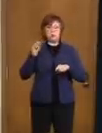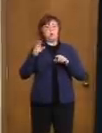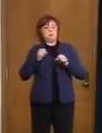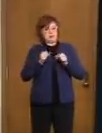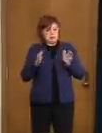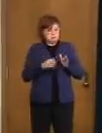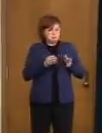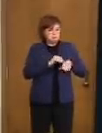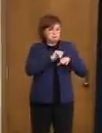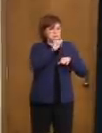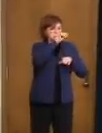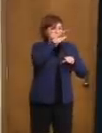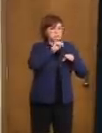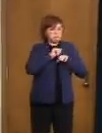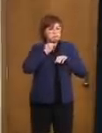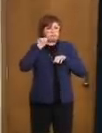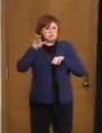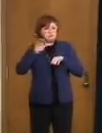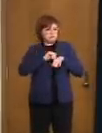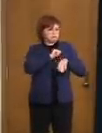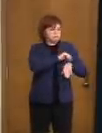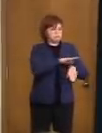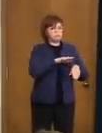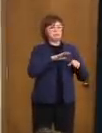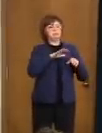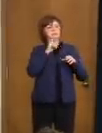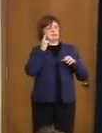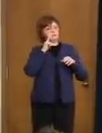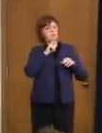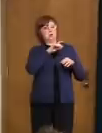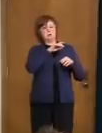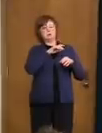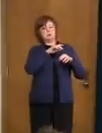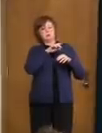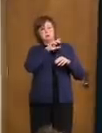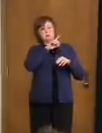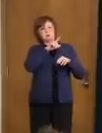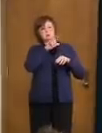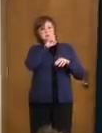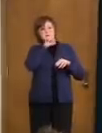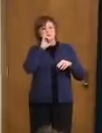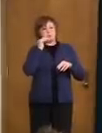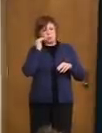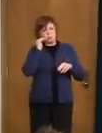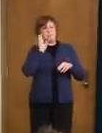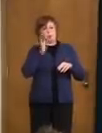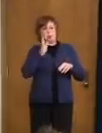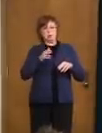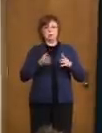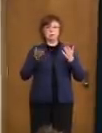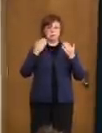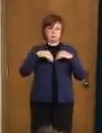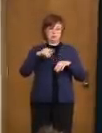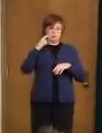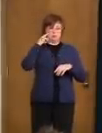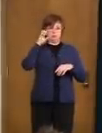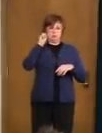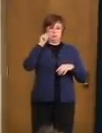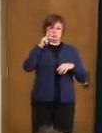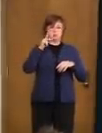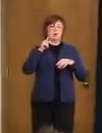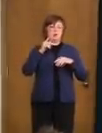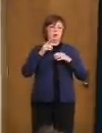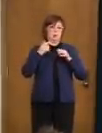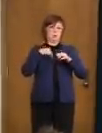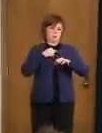coming days. We do need to pick up the pace of our vaccinations here in Saskatchewan, and we will. These 3 changes will allow